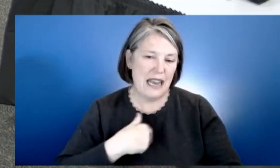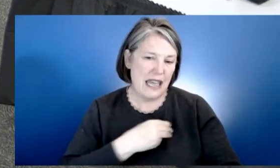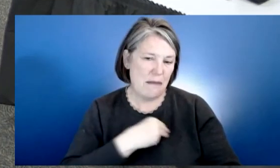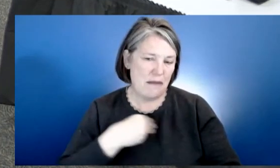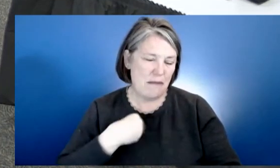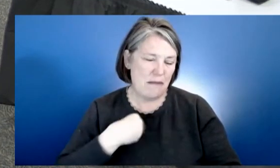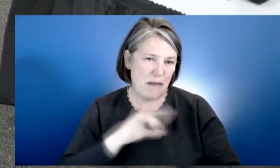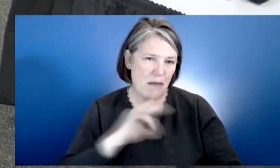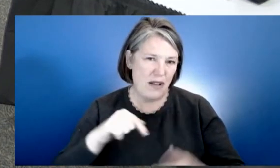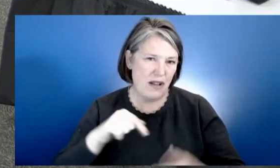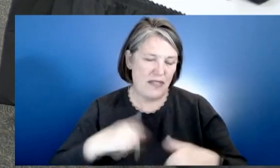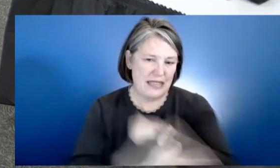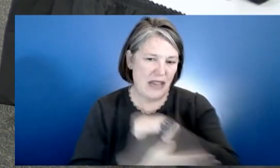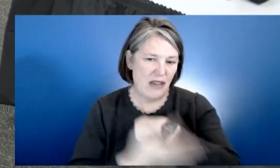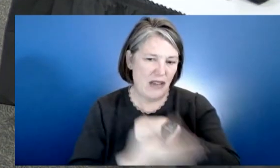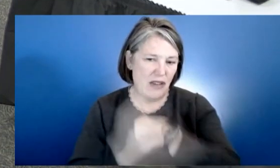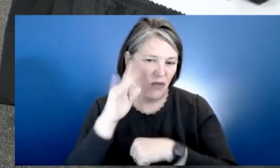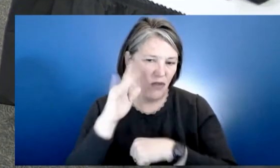years.